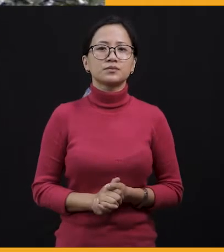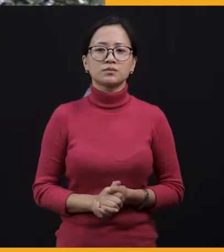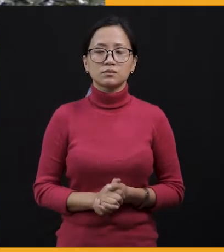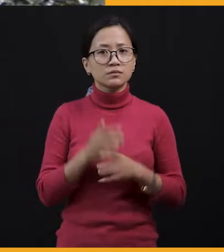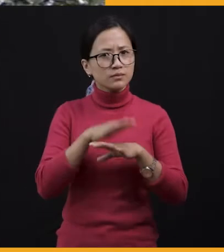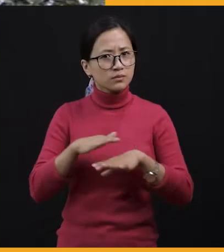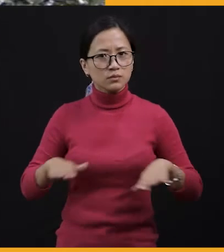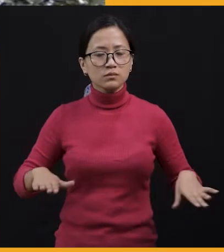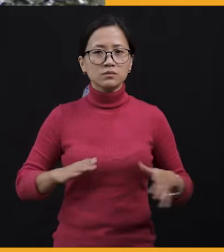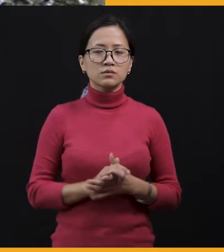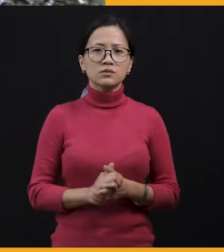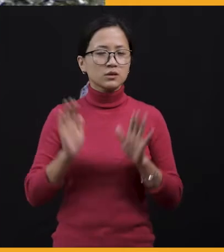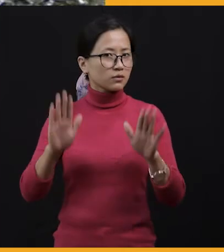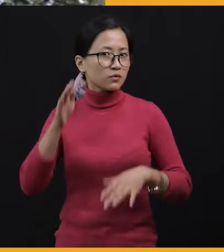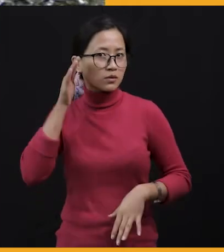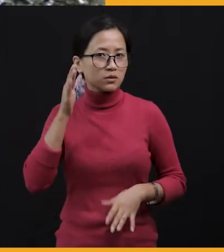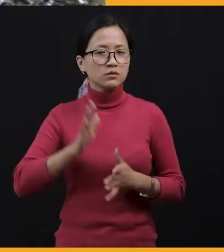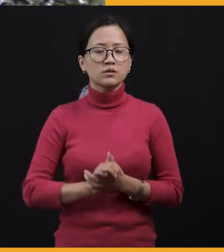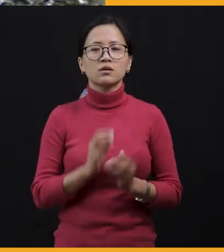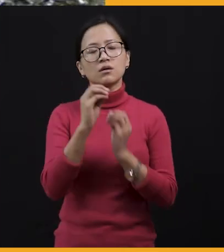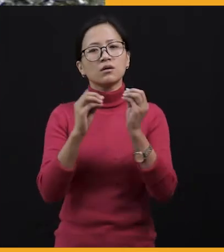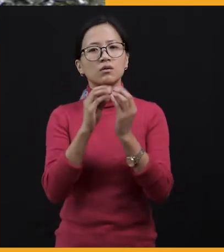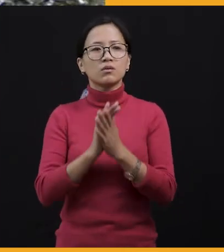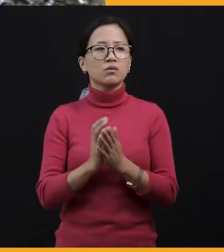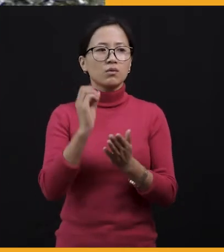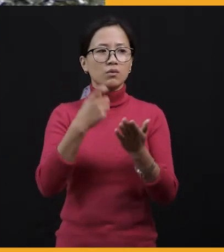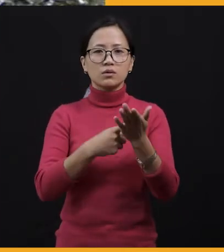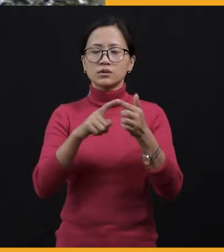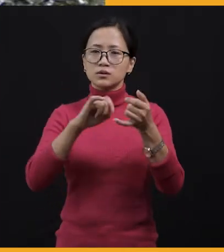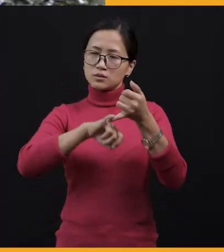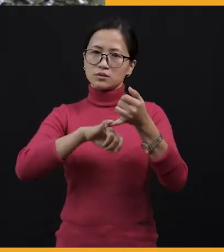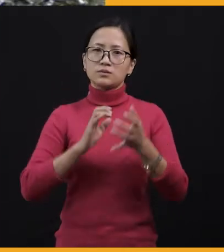Now students, have you heard about the ores?